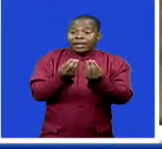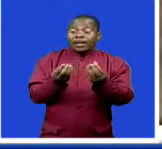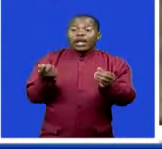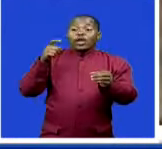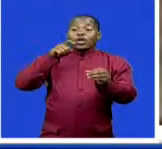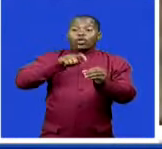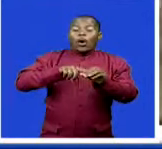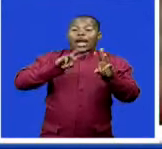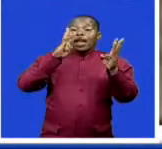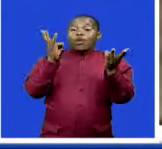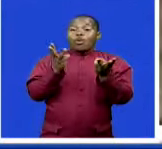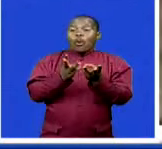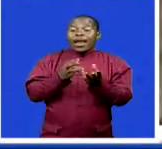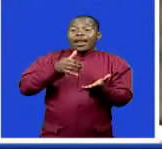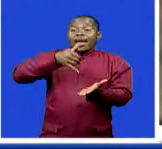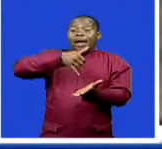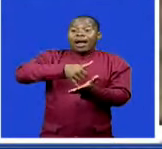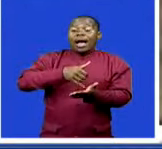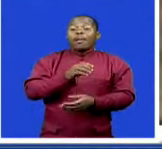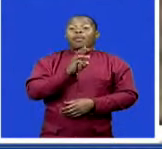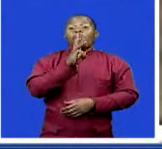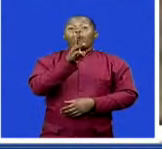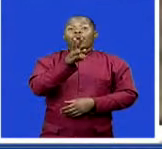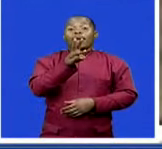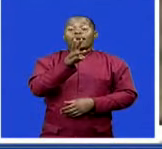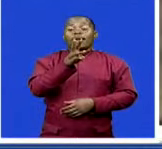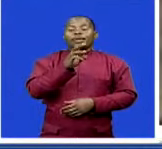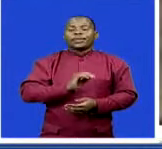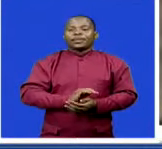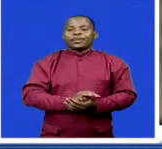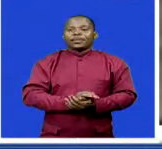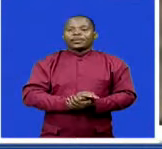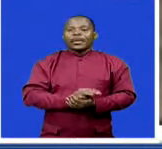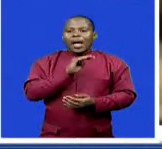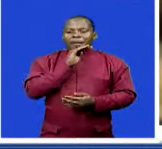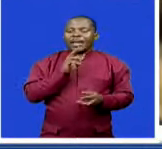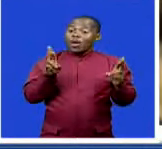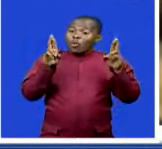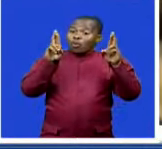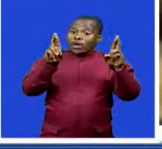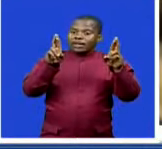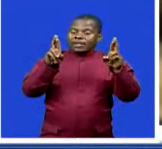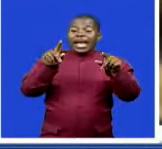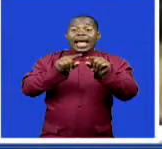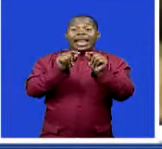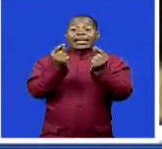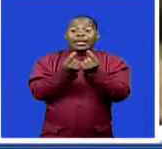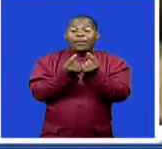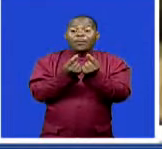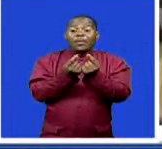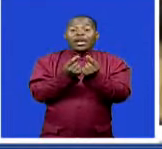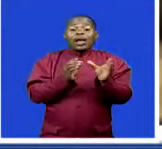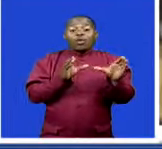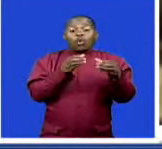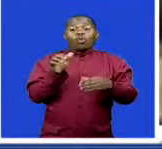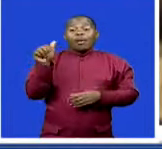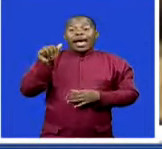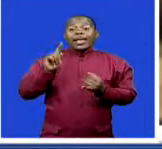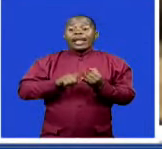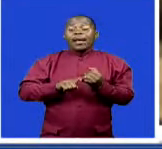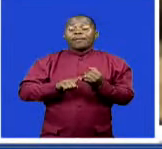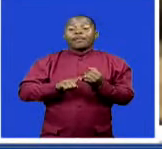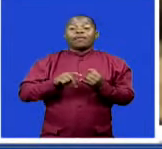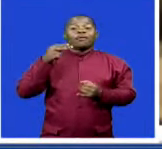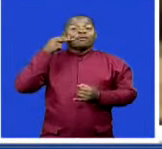section A or B, then stokhona kuhamba siyele Australia for the World Cup. The The team is in Group A together with the host